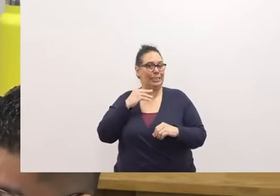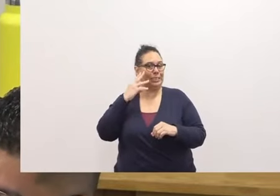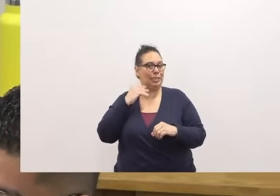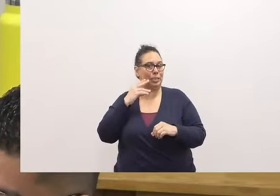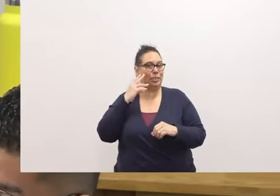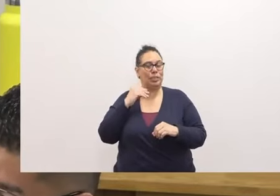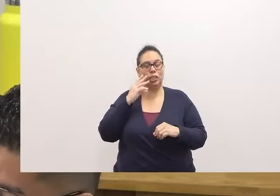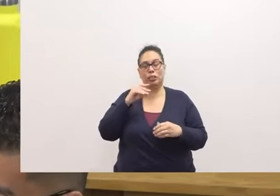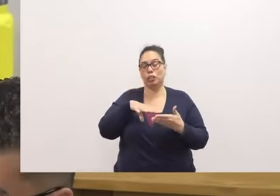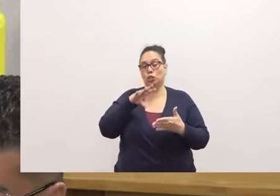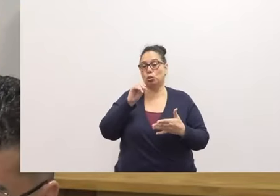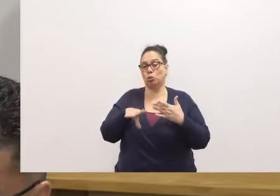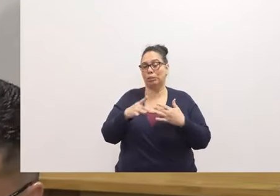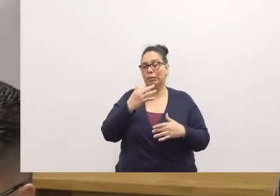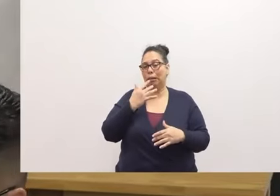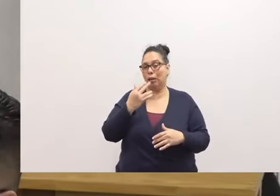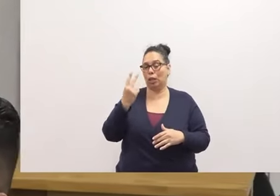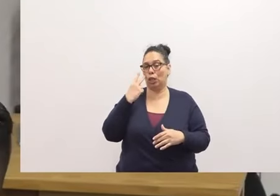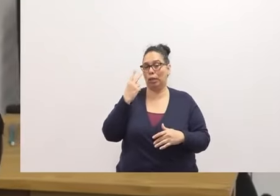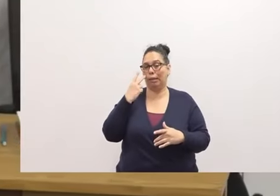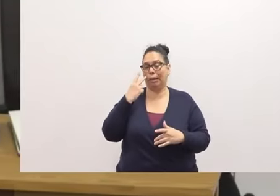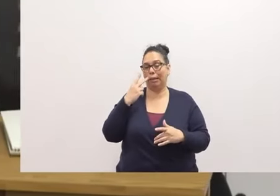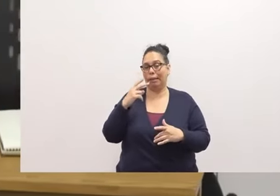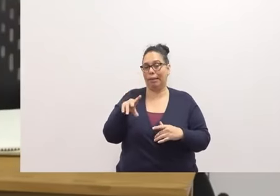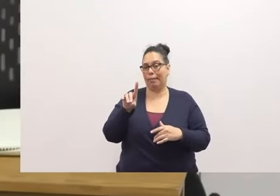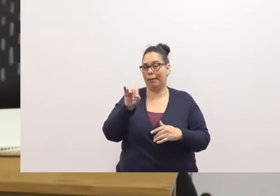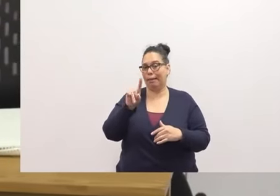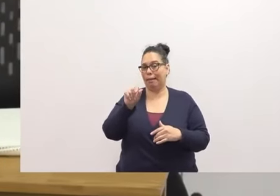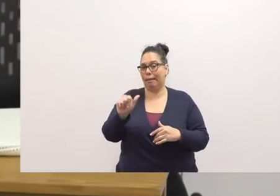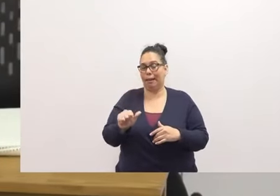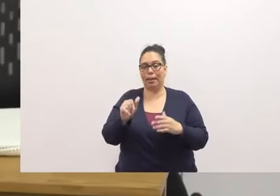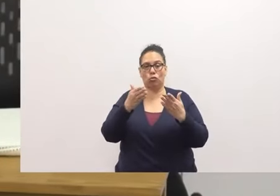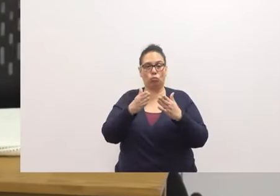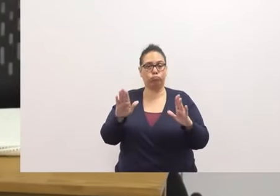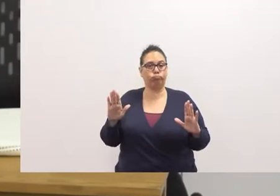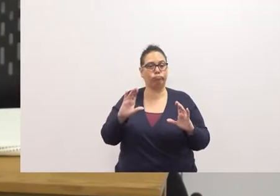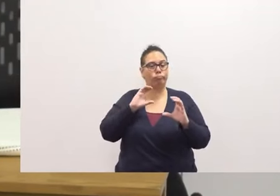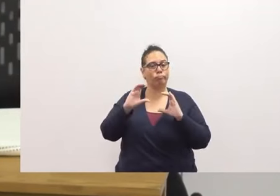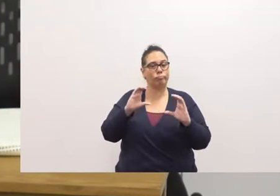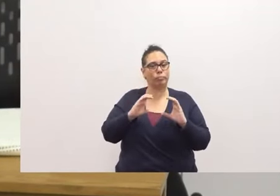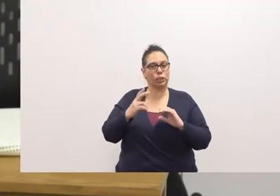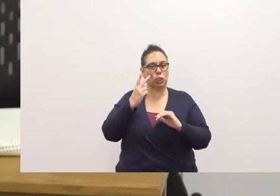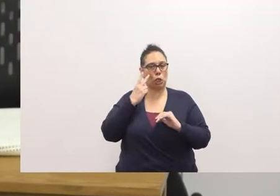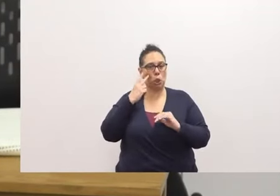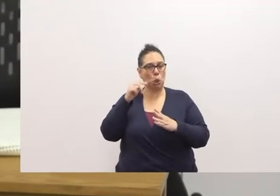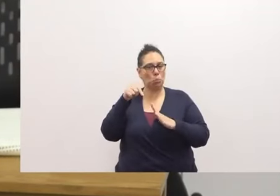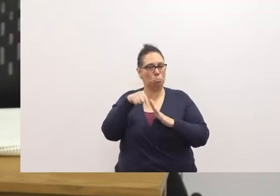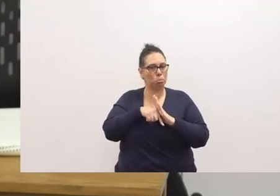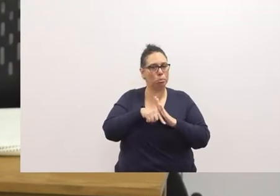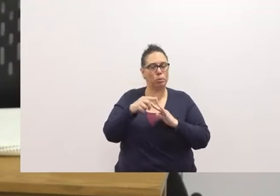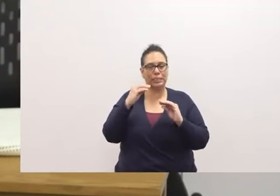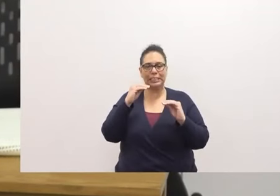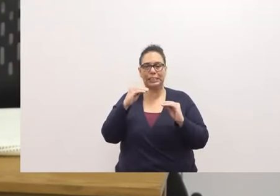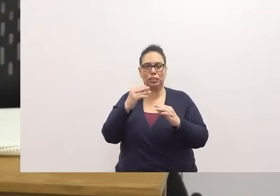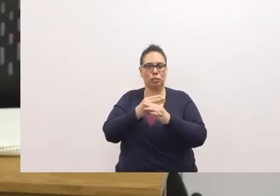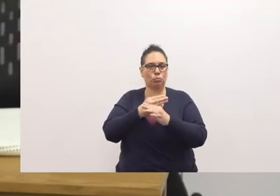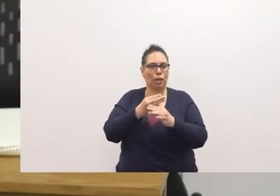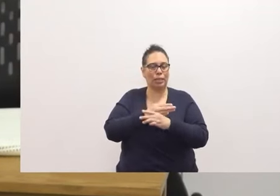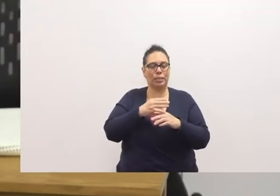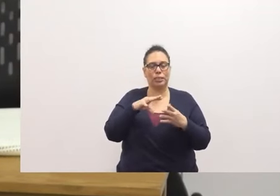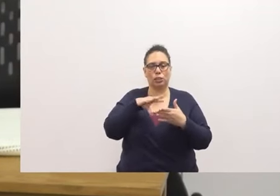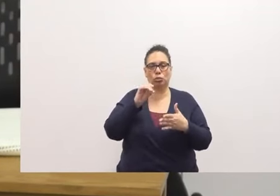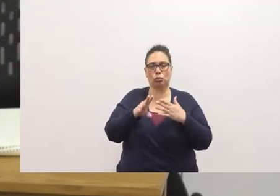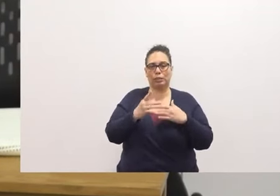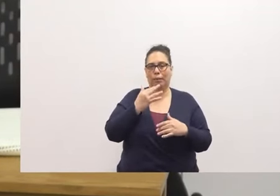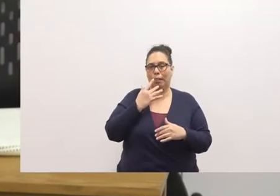our students of color, looking at the data. That has opened up the conversation to really look at intrinsically and in a mirror their teaching practices with our students of